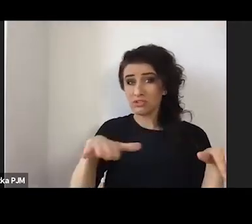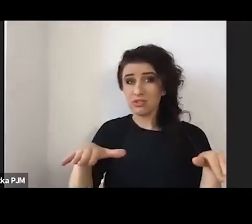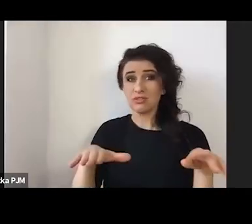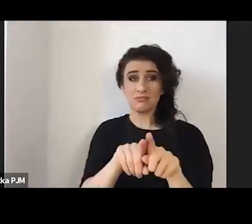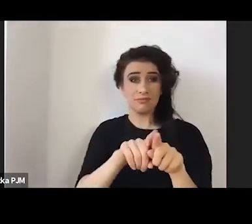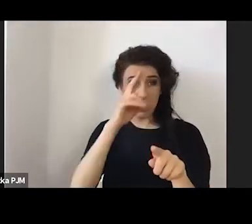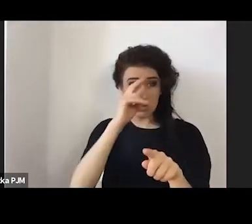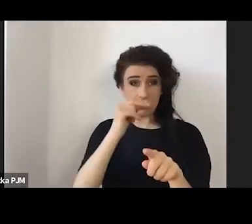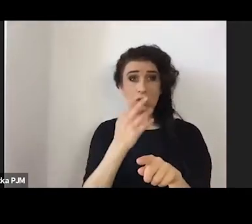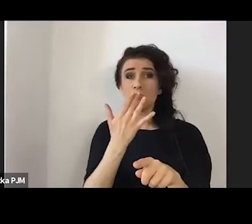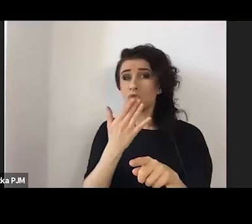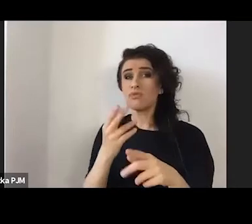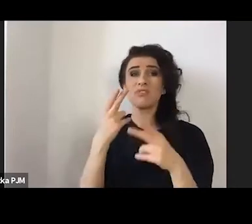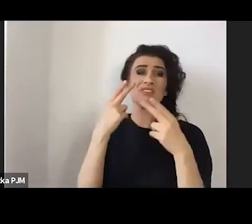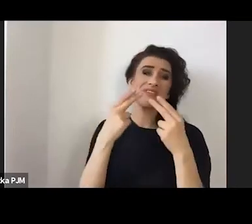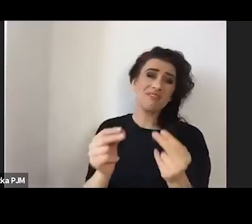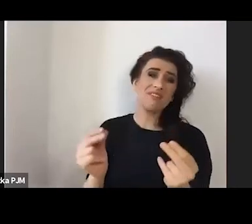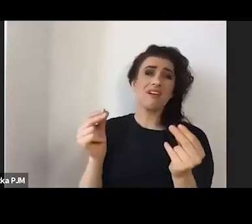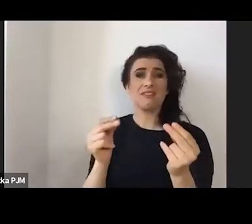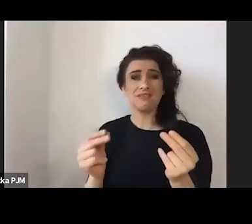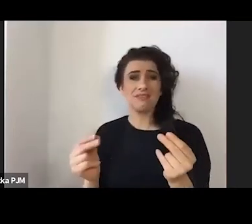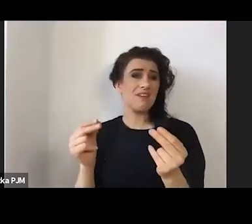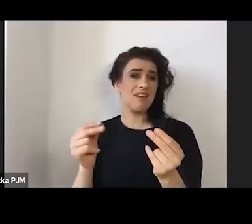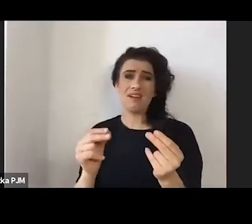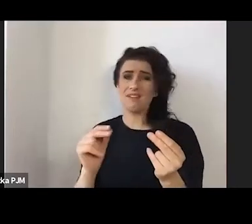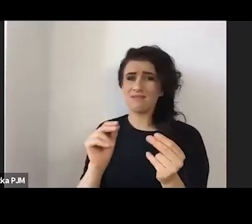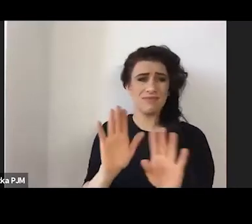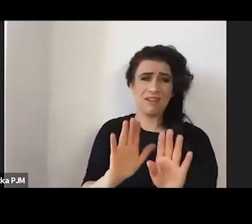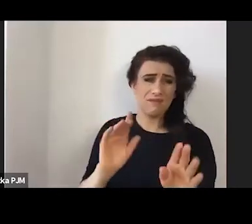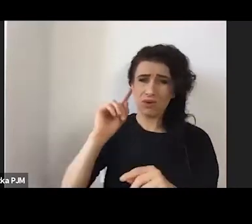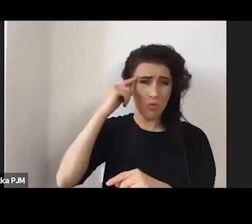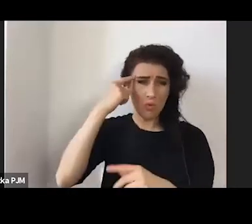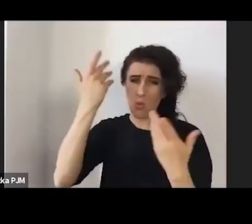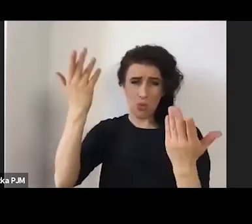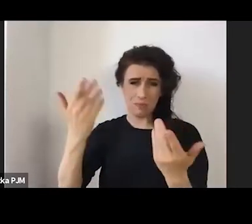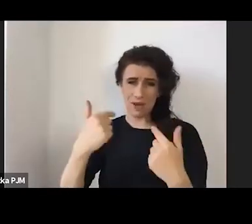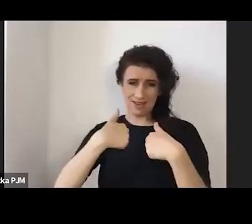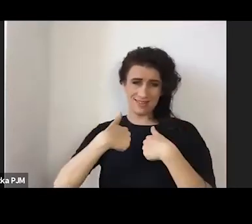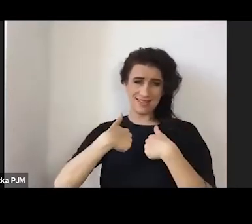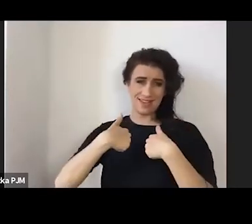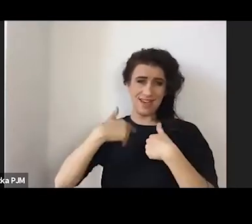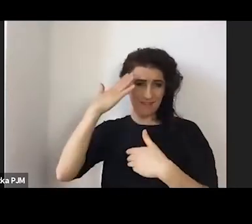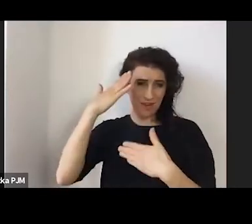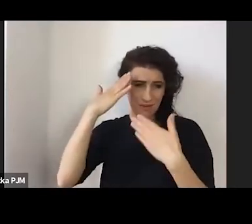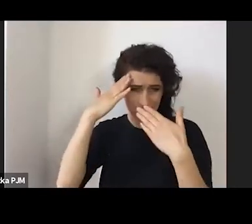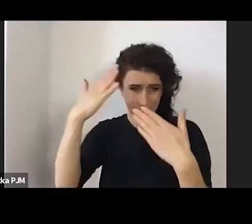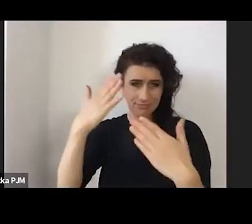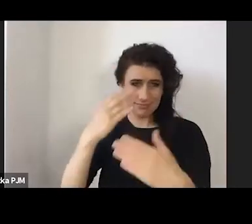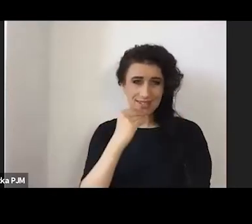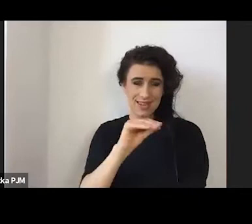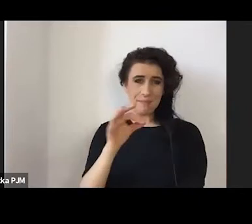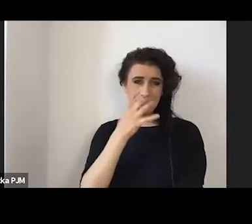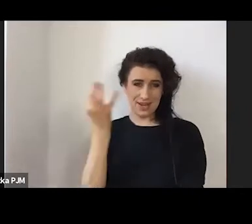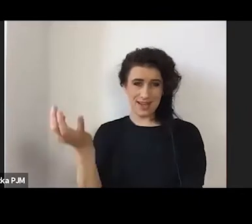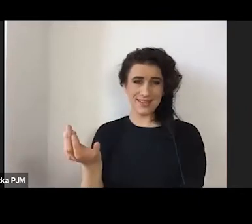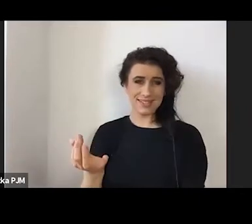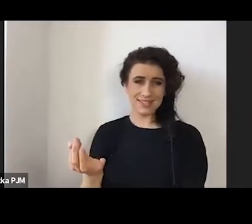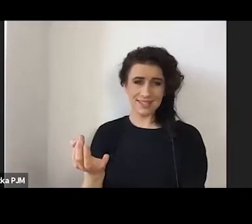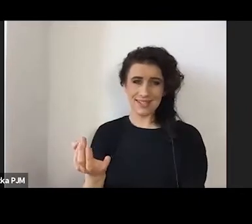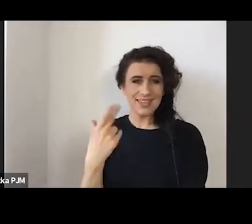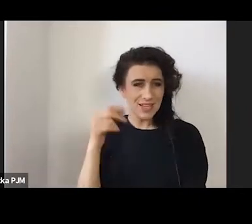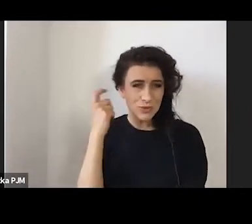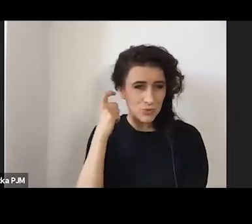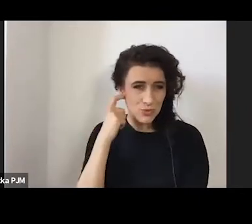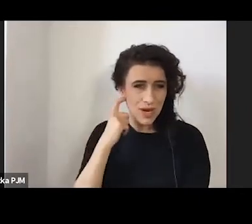listen to me, I'm the one who knows how it is, right? So I'm curious how you can communicate to